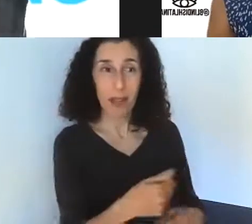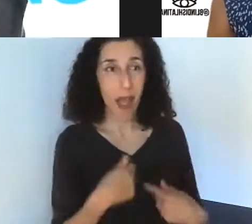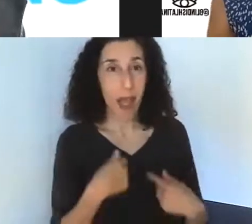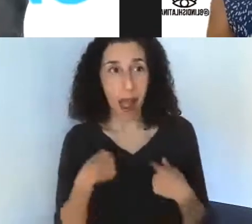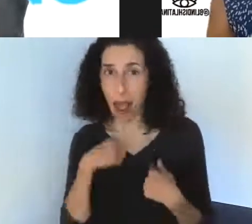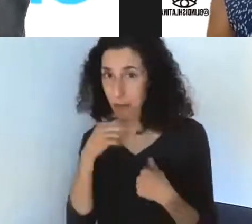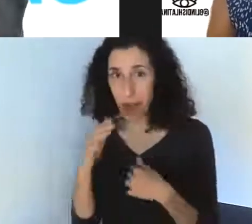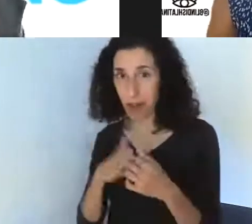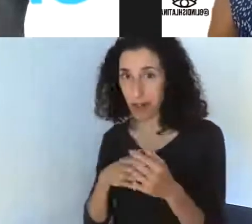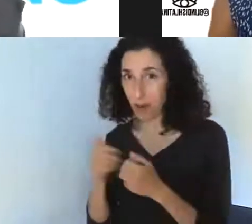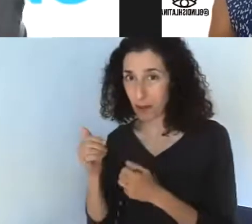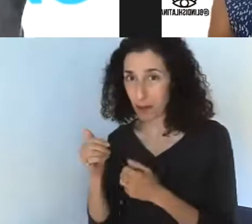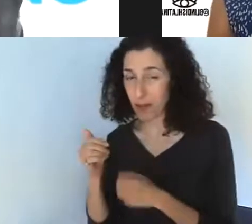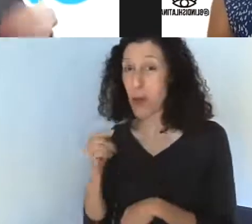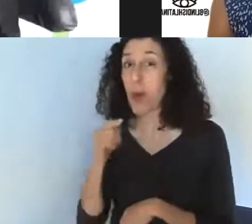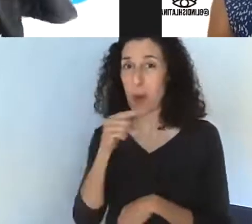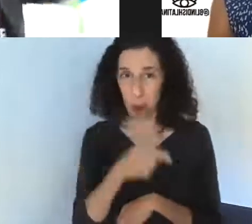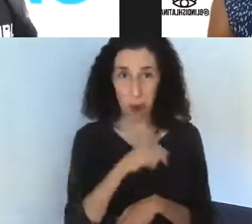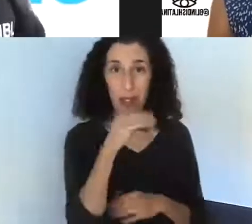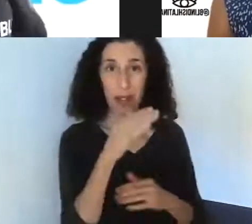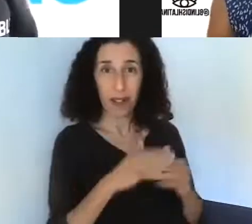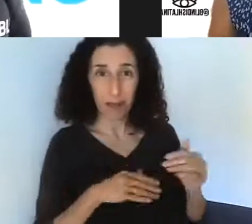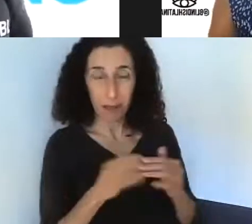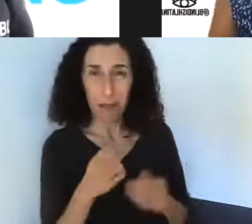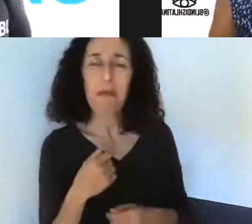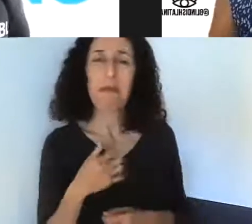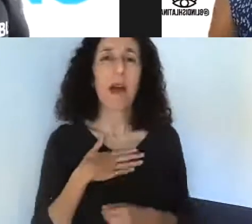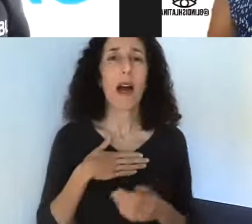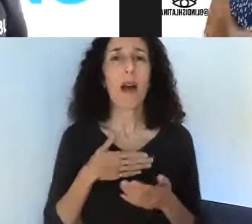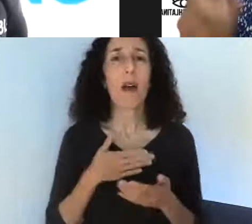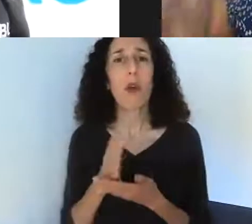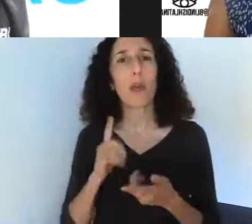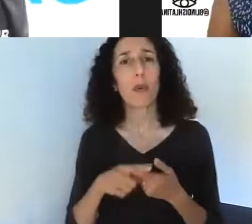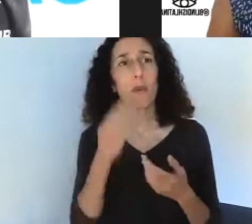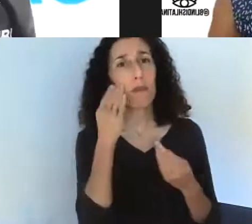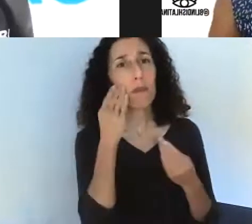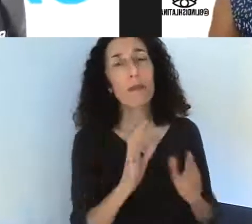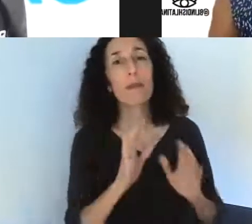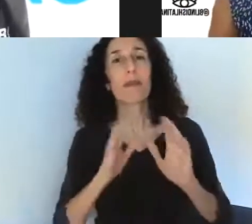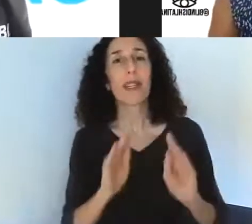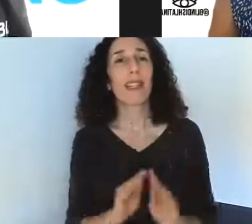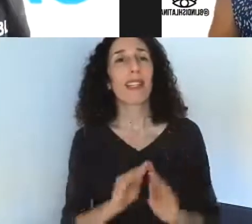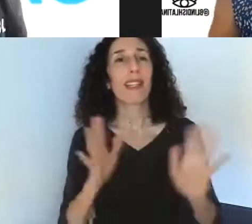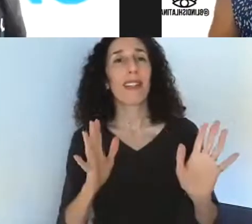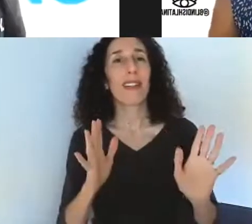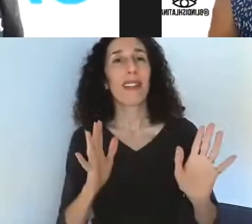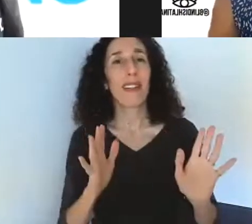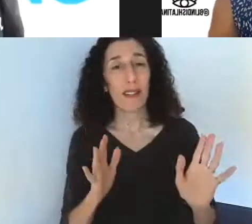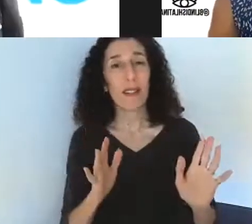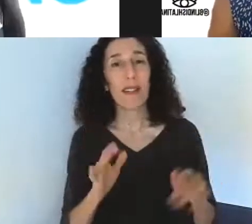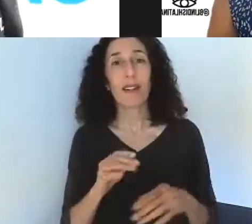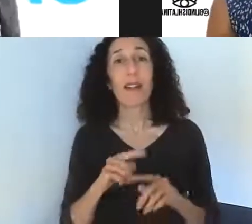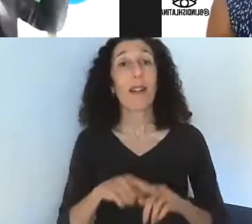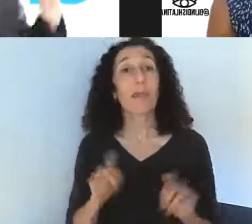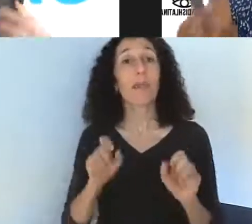word. It's not a euphemism. It doesn't sanitize disability, which there